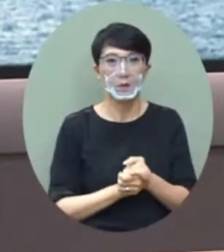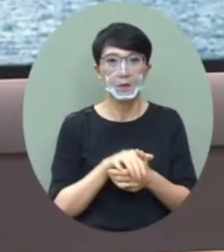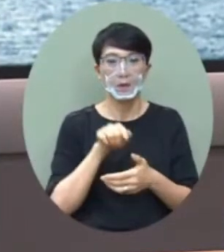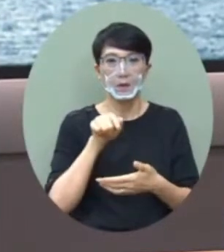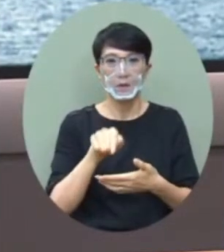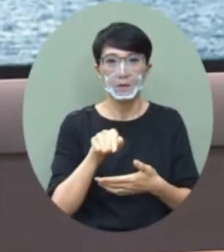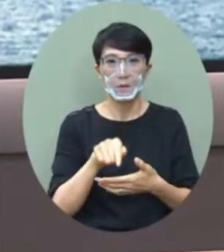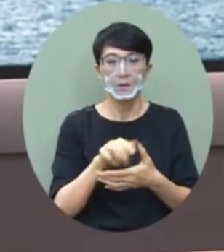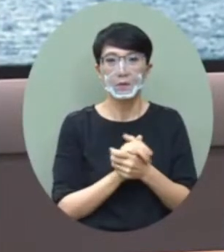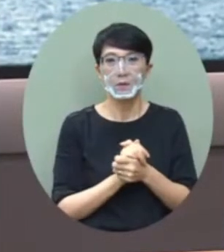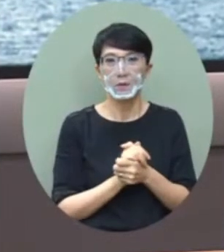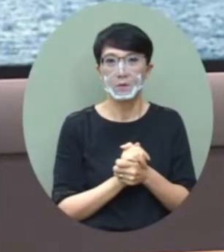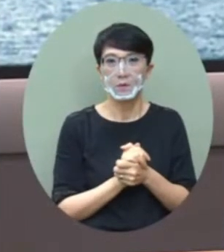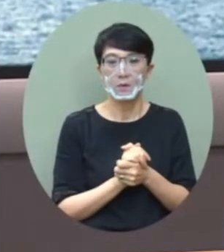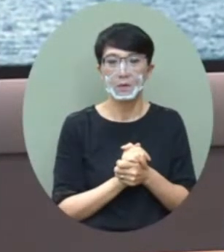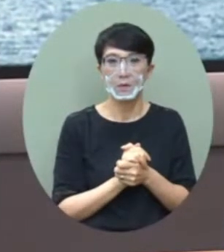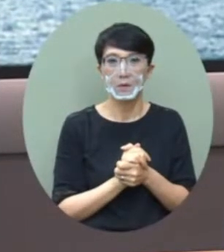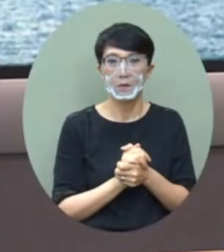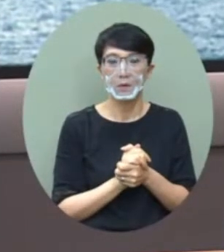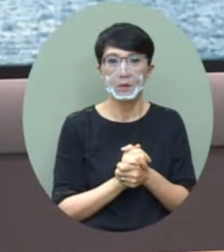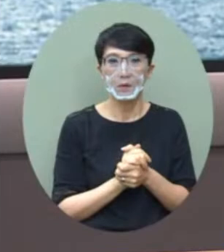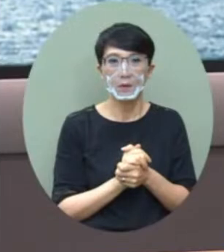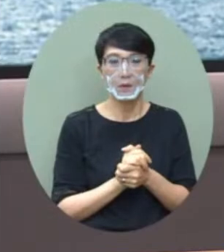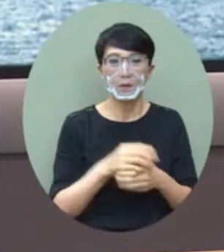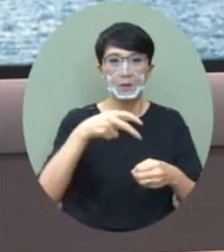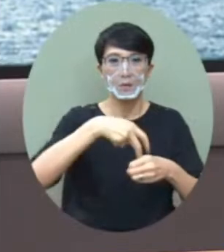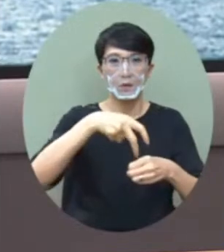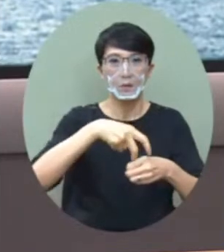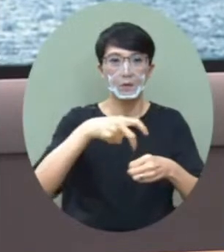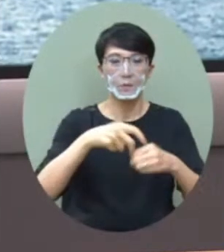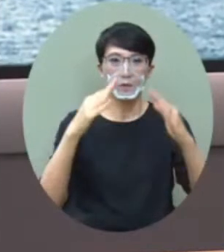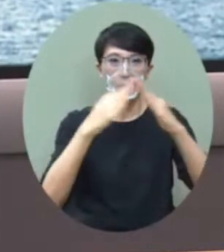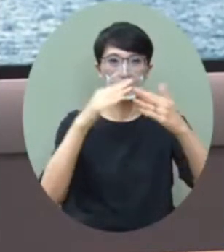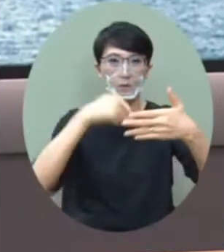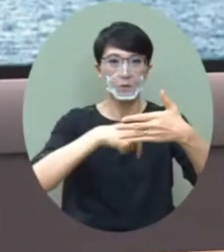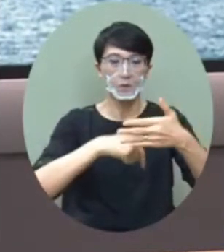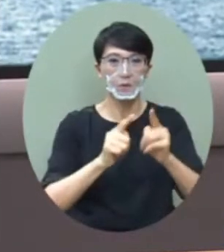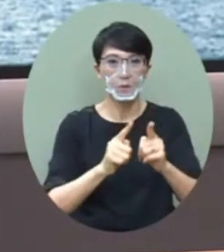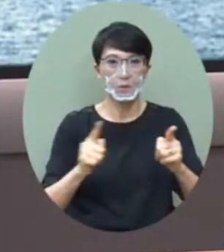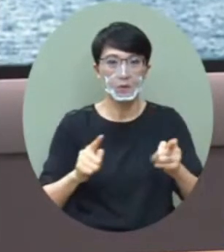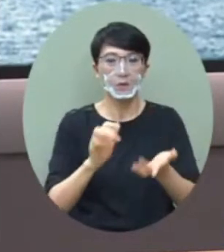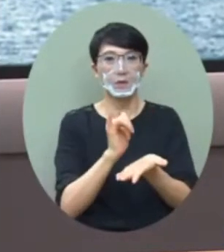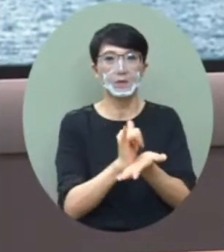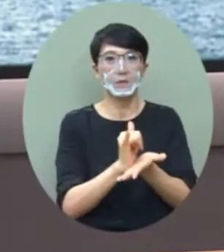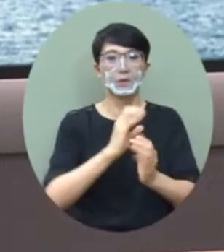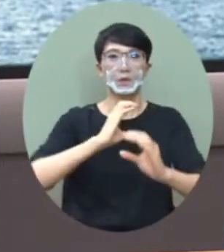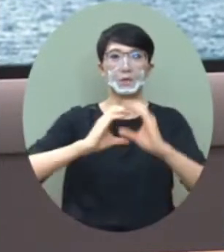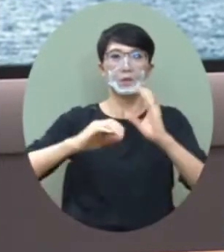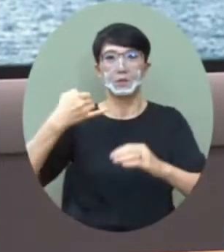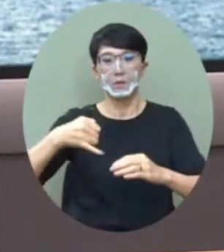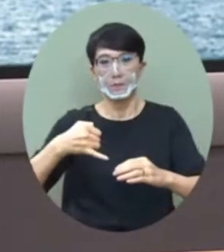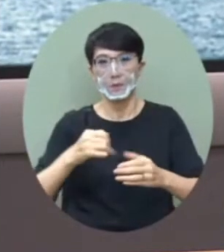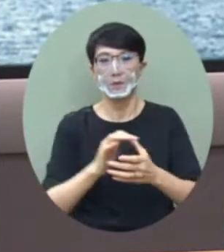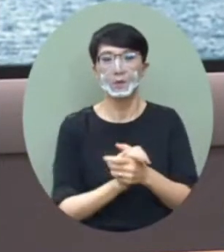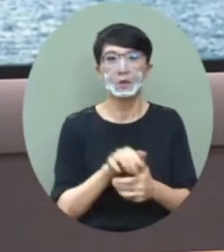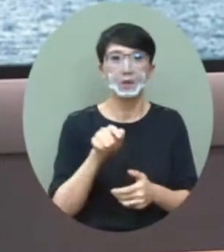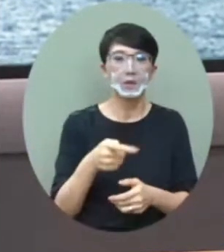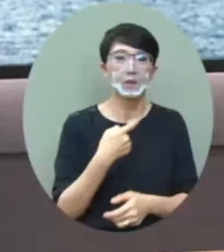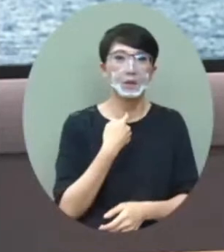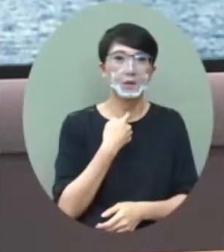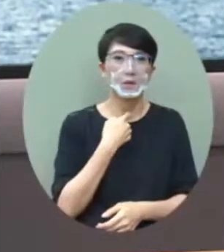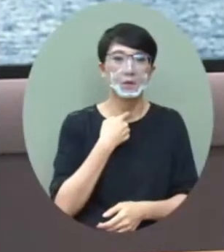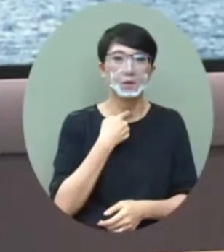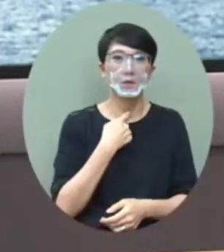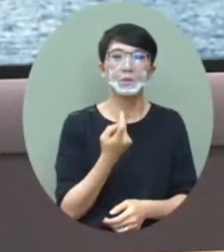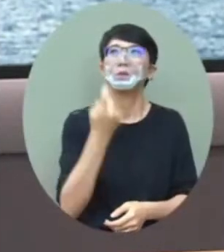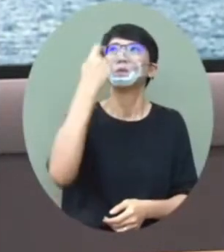experienced bleeding in the brain, and he had to stay in